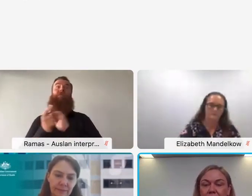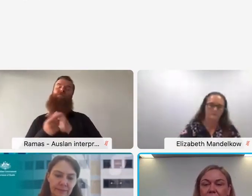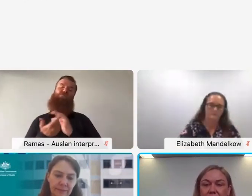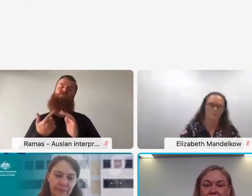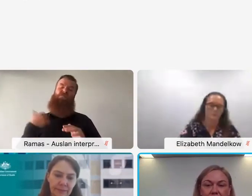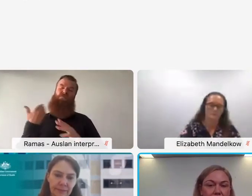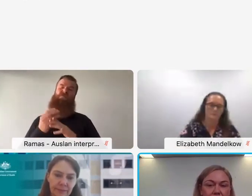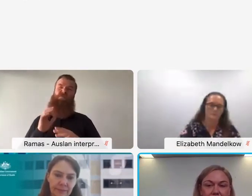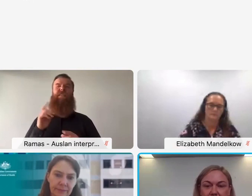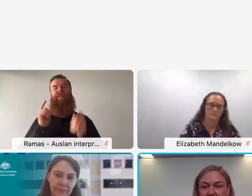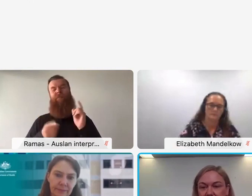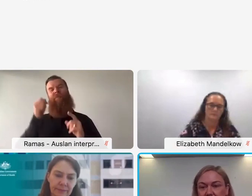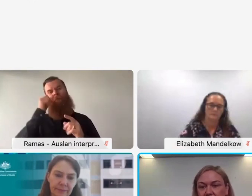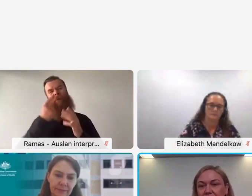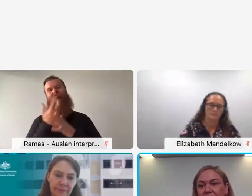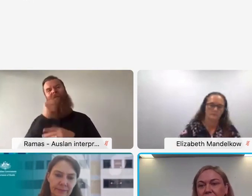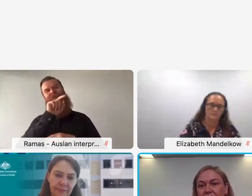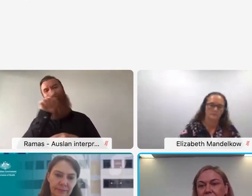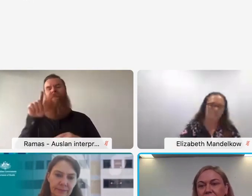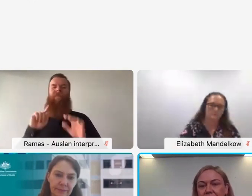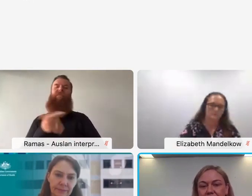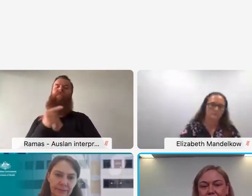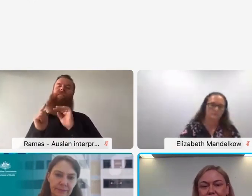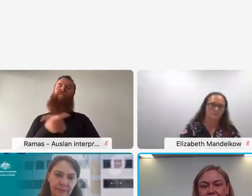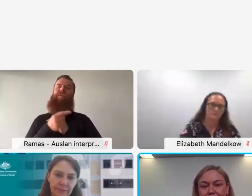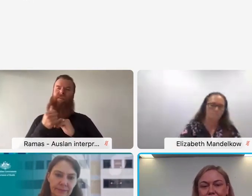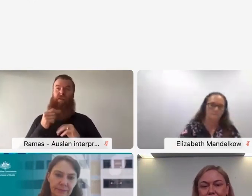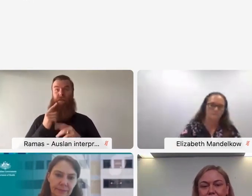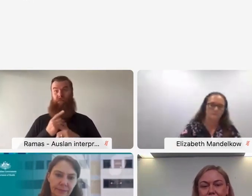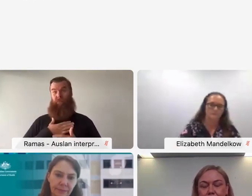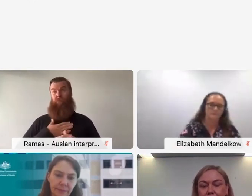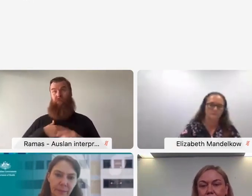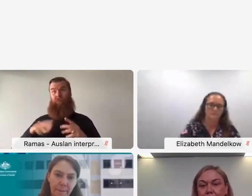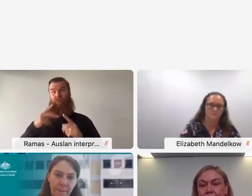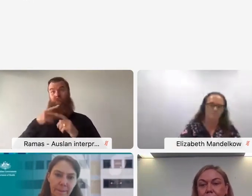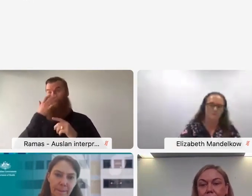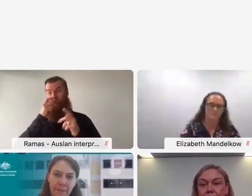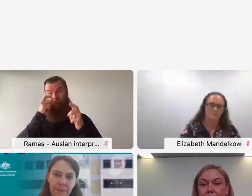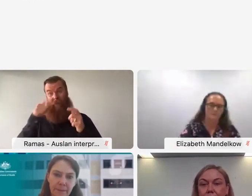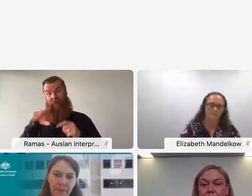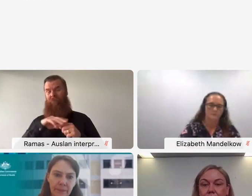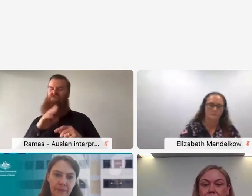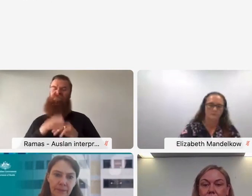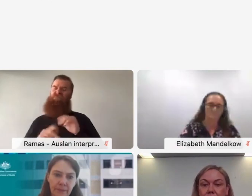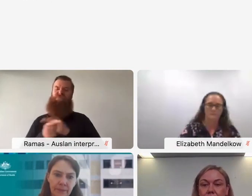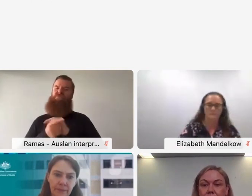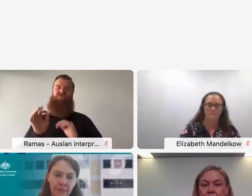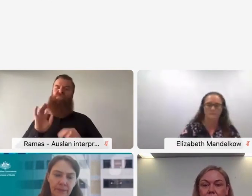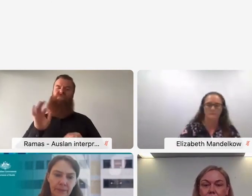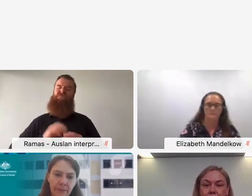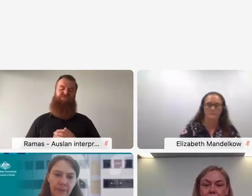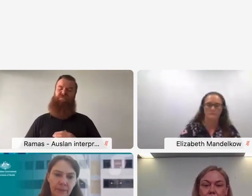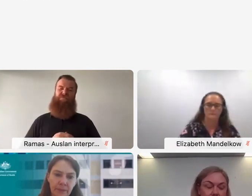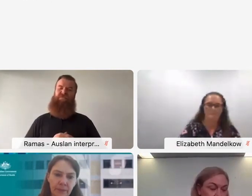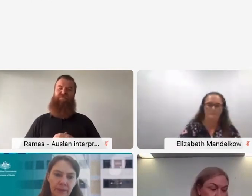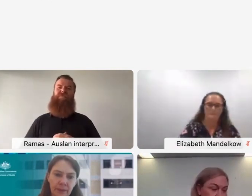but definitely not one that we've seen on the aged care side of things. And Emma, maybe I can pick up another